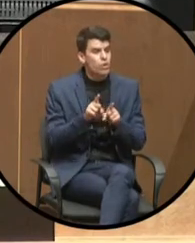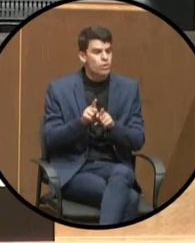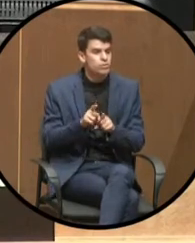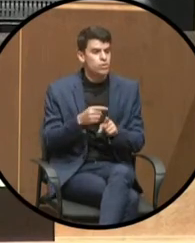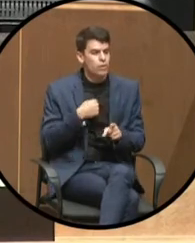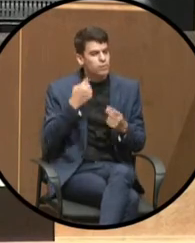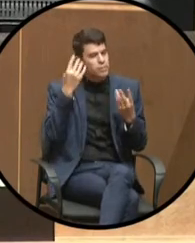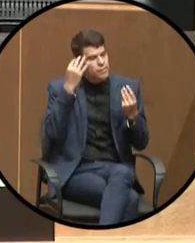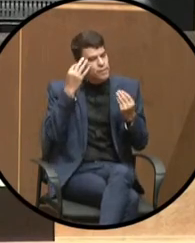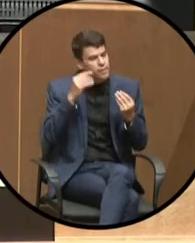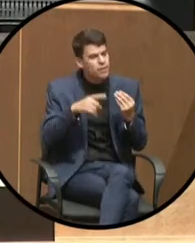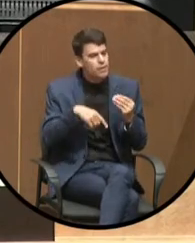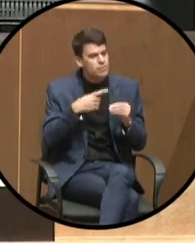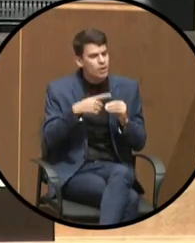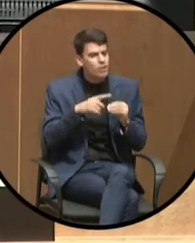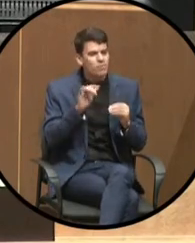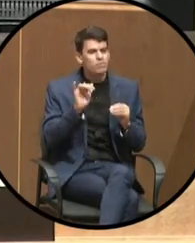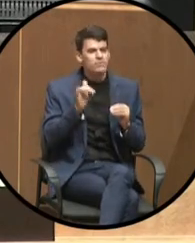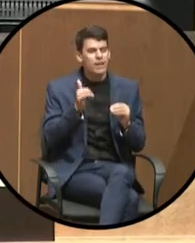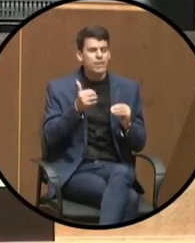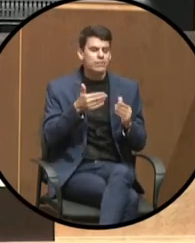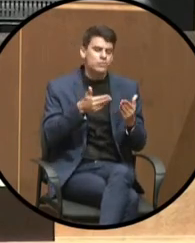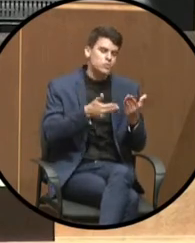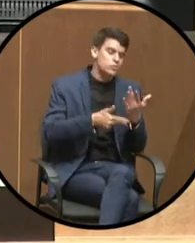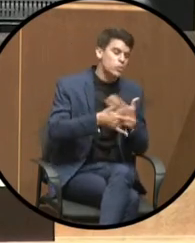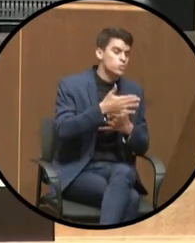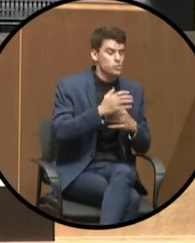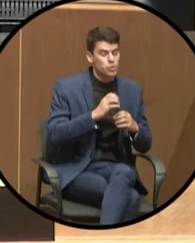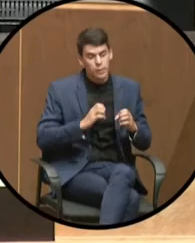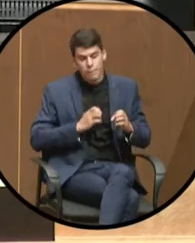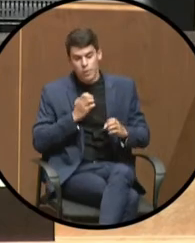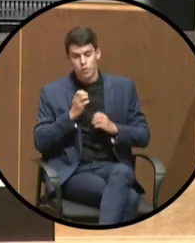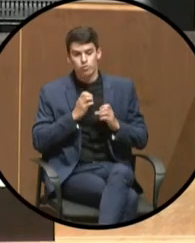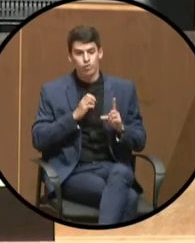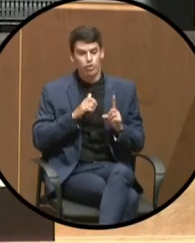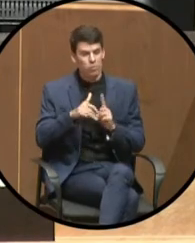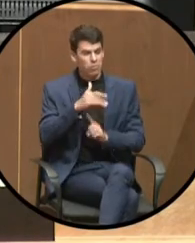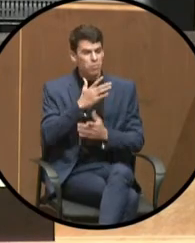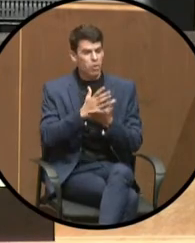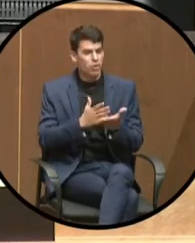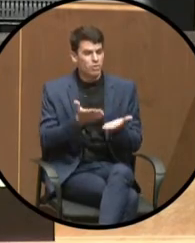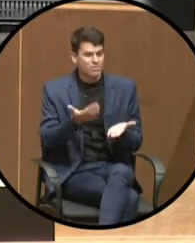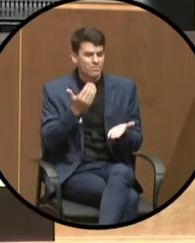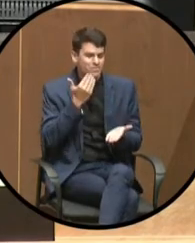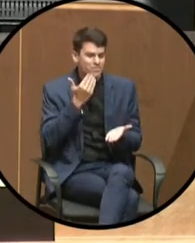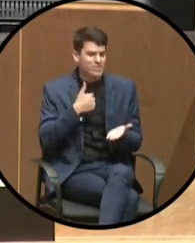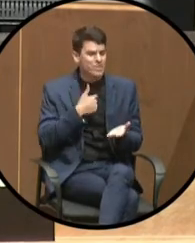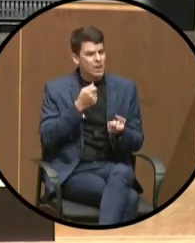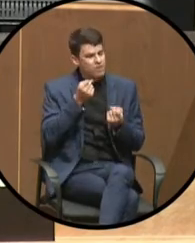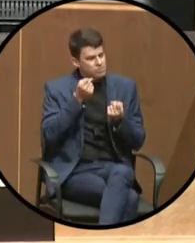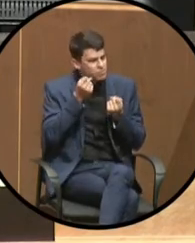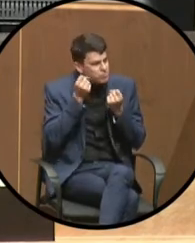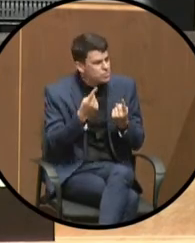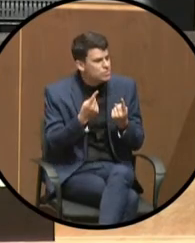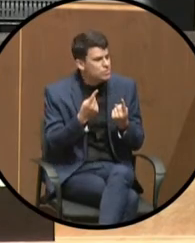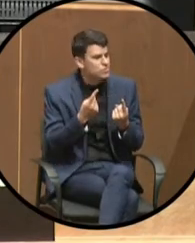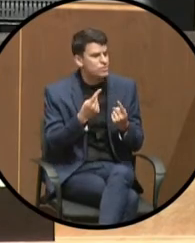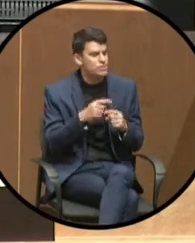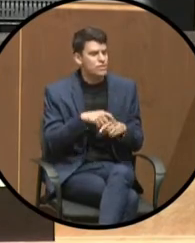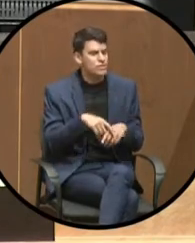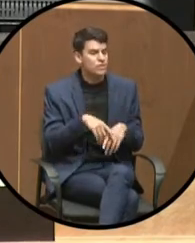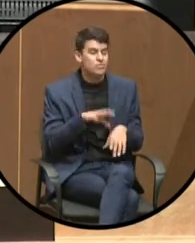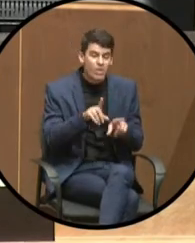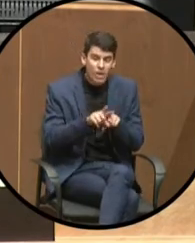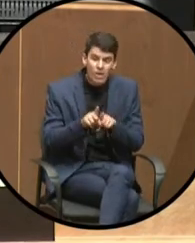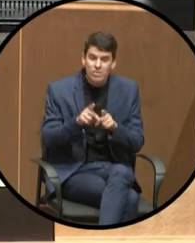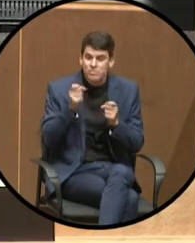I was thinking about, the social and emotional, and I clearly understand, but I also understand the high